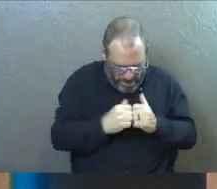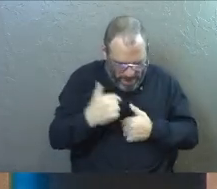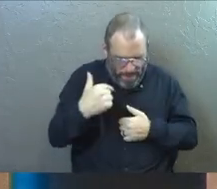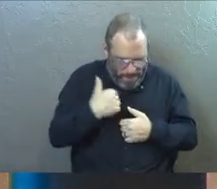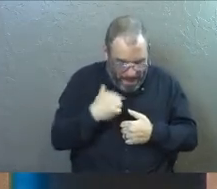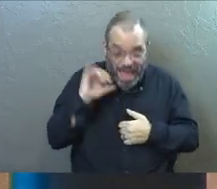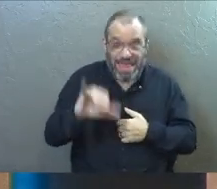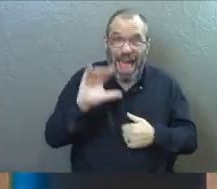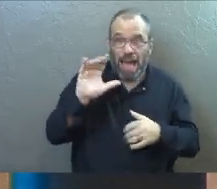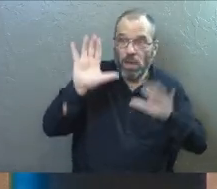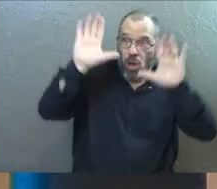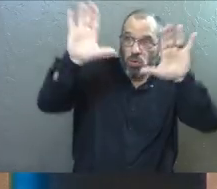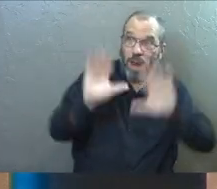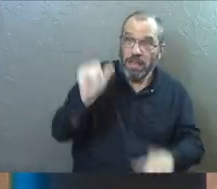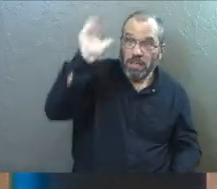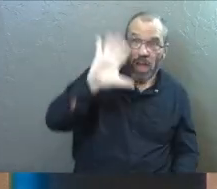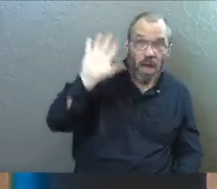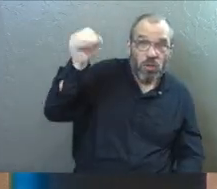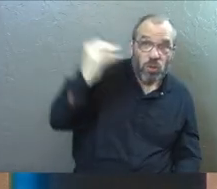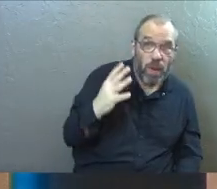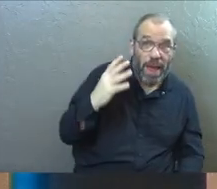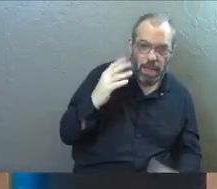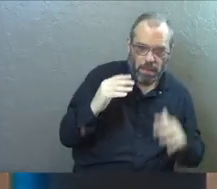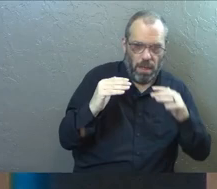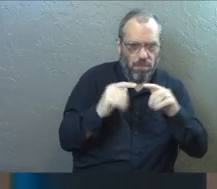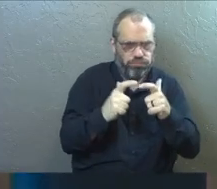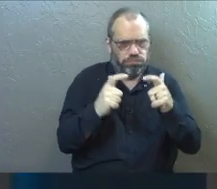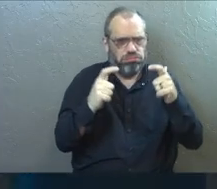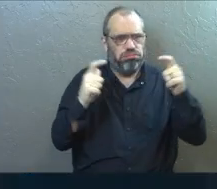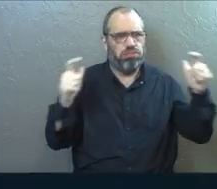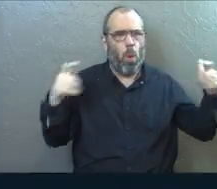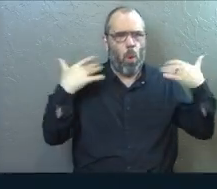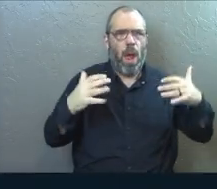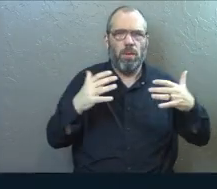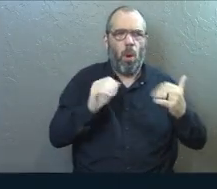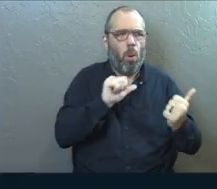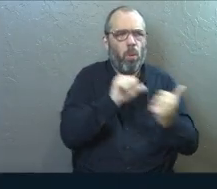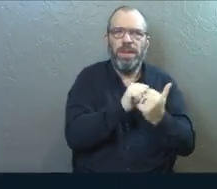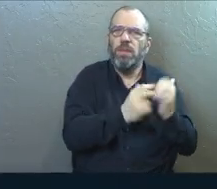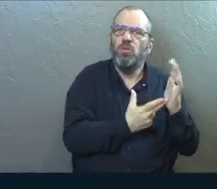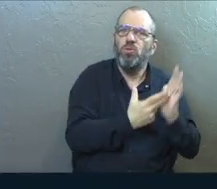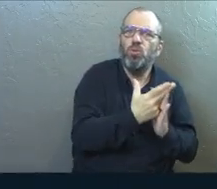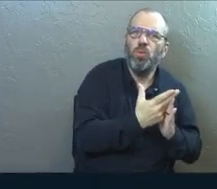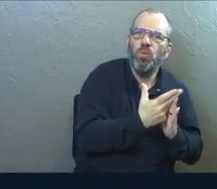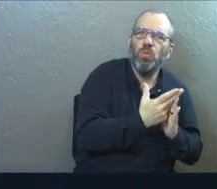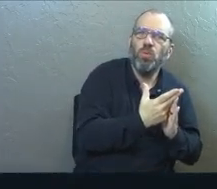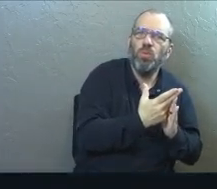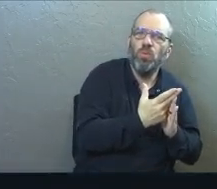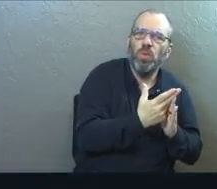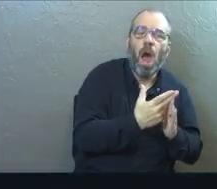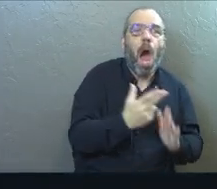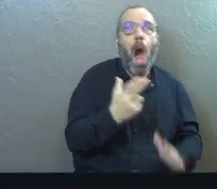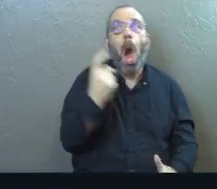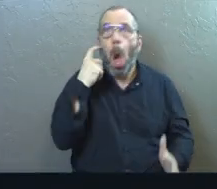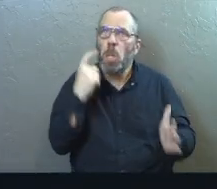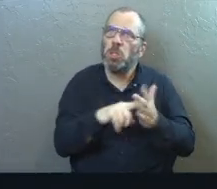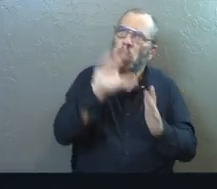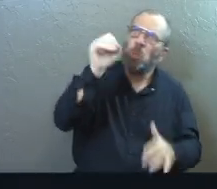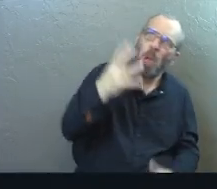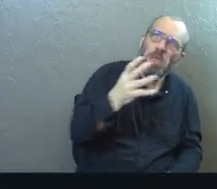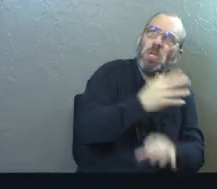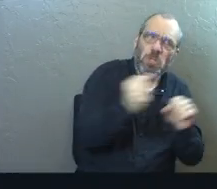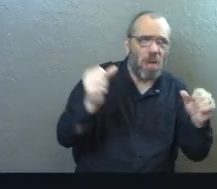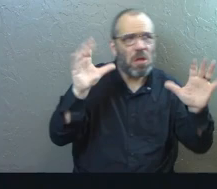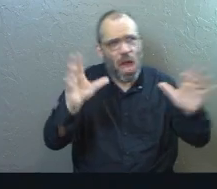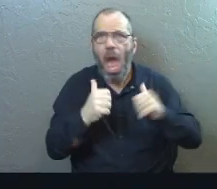right? Because the greatness of God's grace is often magnified in the presence of truth. We may see God's grace and like, yeah, he